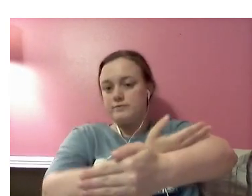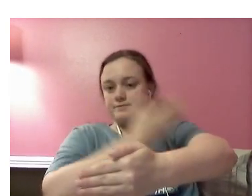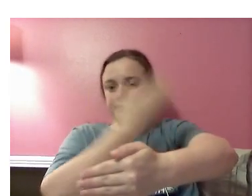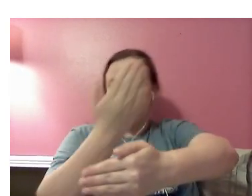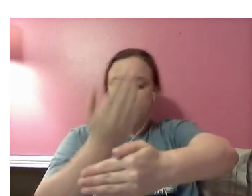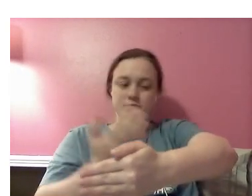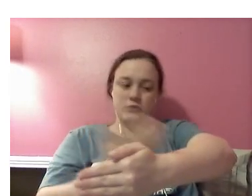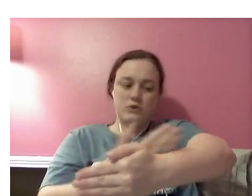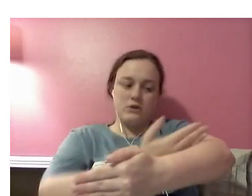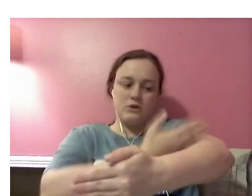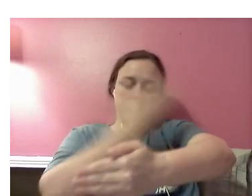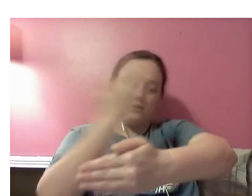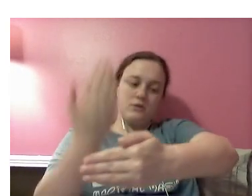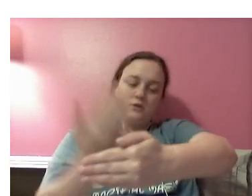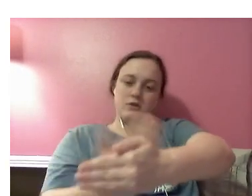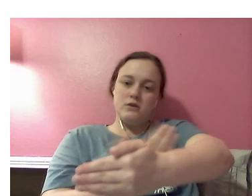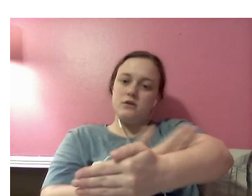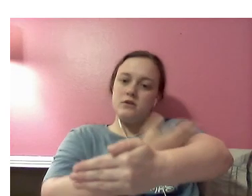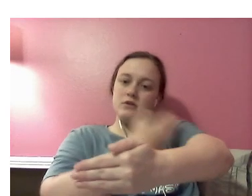New.